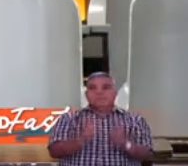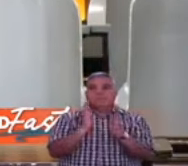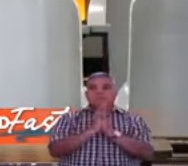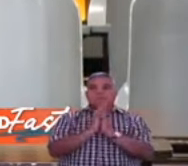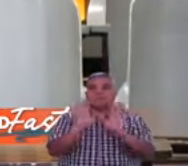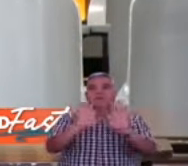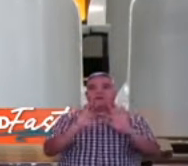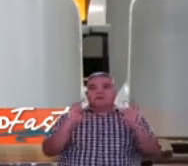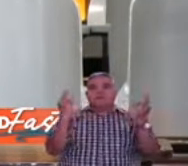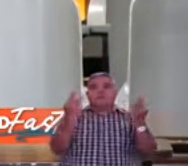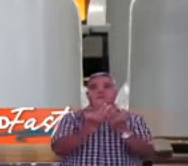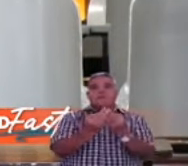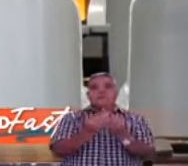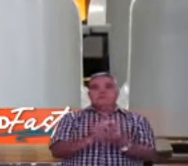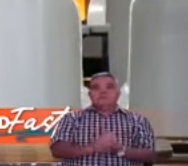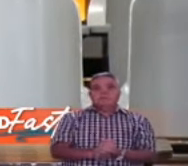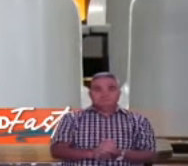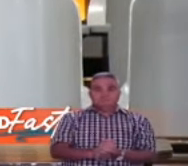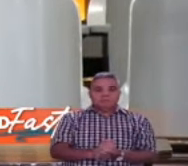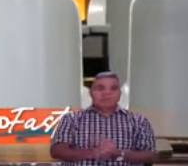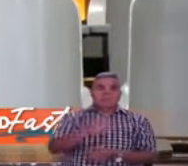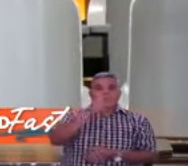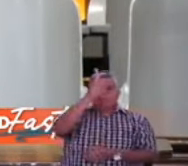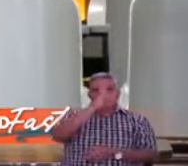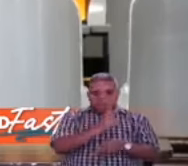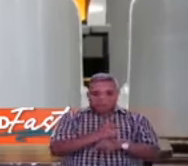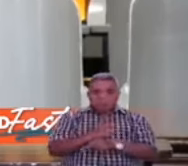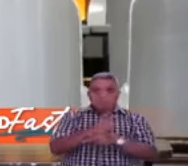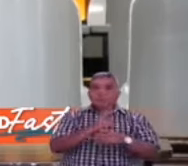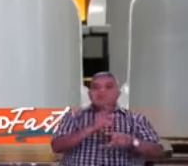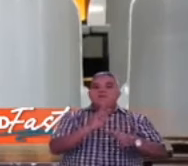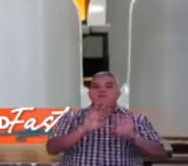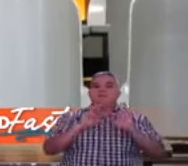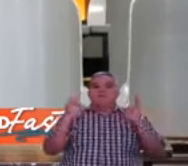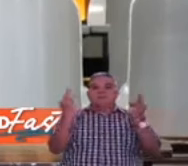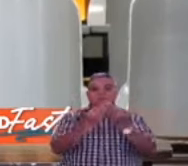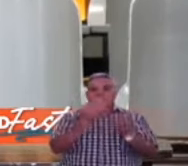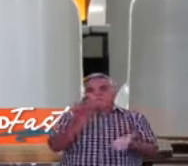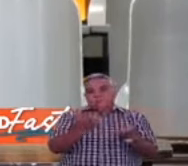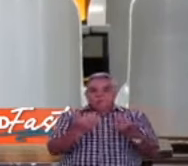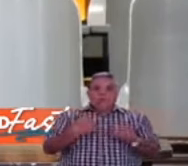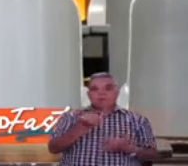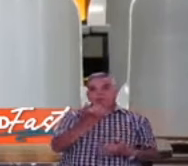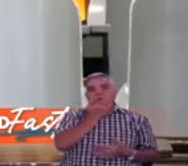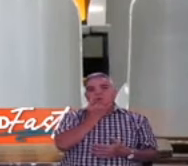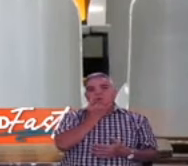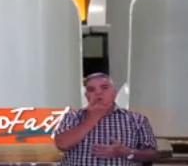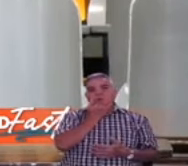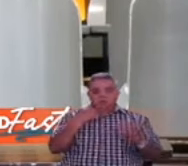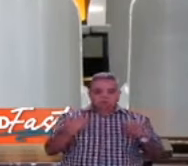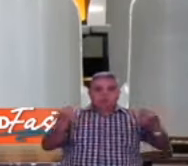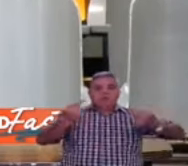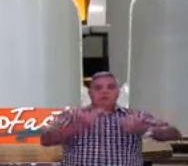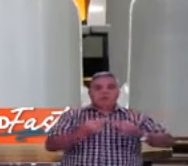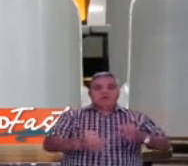for our families? Can we pray that God keep our families? If we have done something wrong, or maybe we have not done